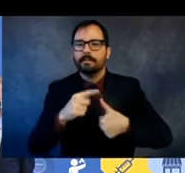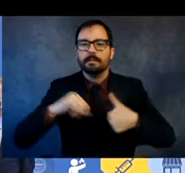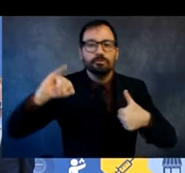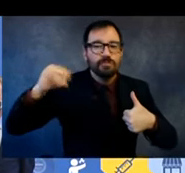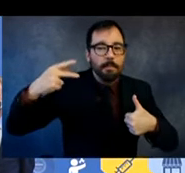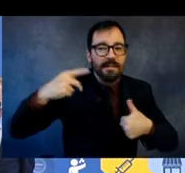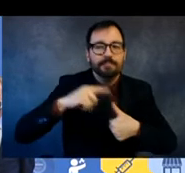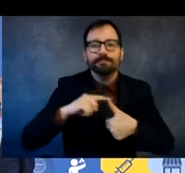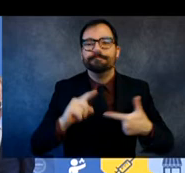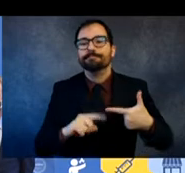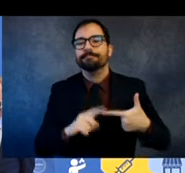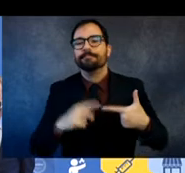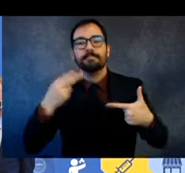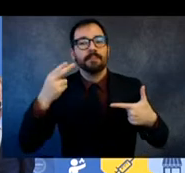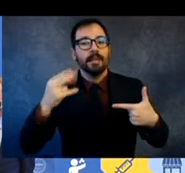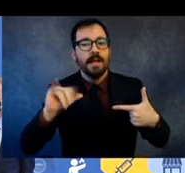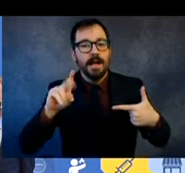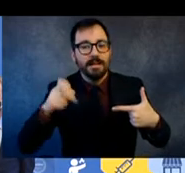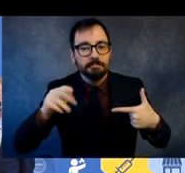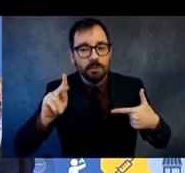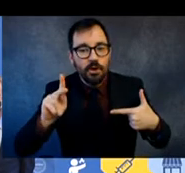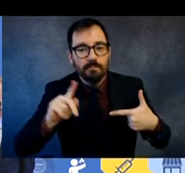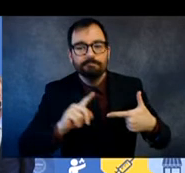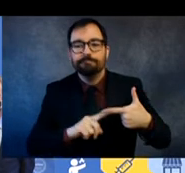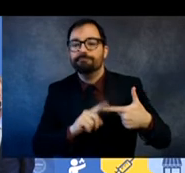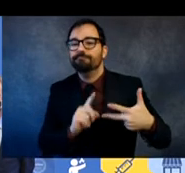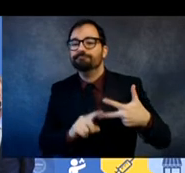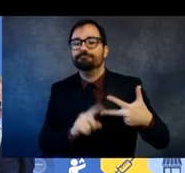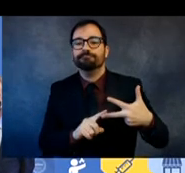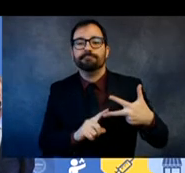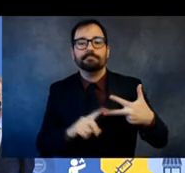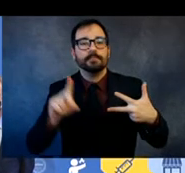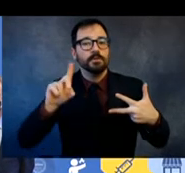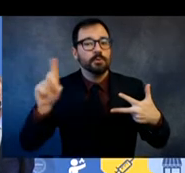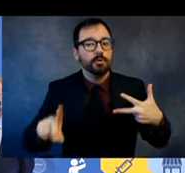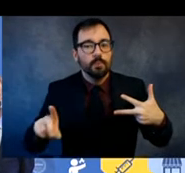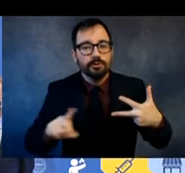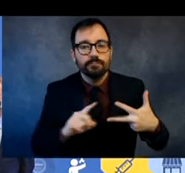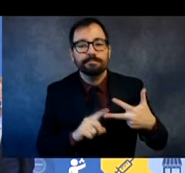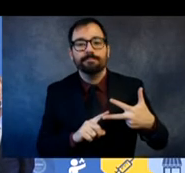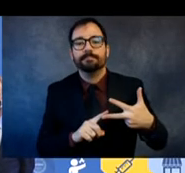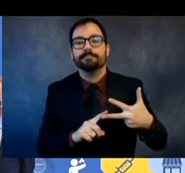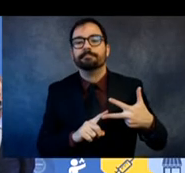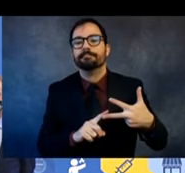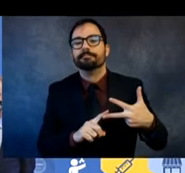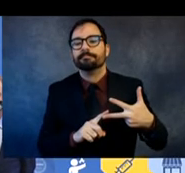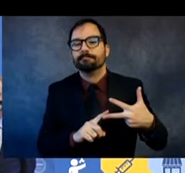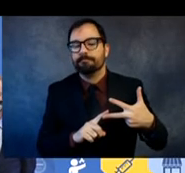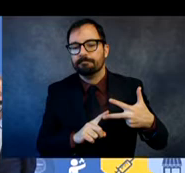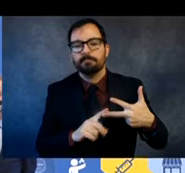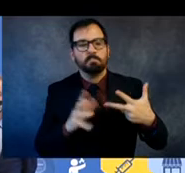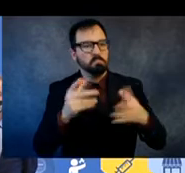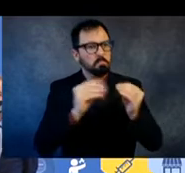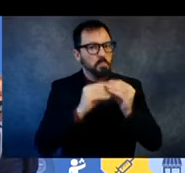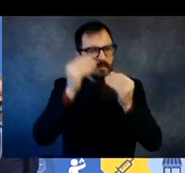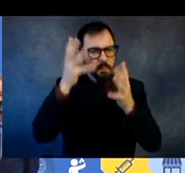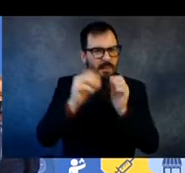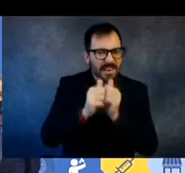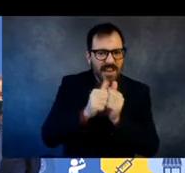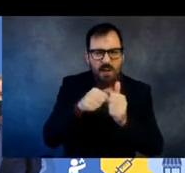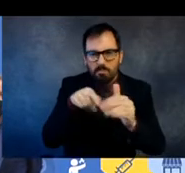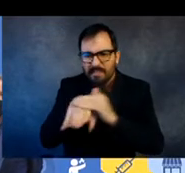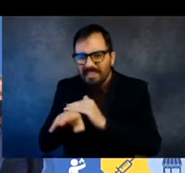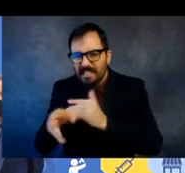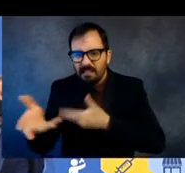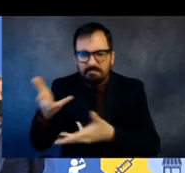the Boston Renaissance Charter School, in Dorchester at the Strand Theater and Prince Grand Lodge Hall. And for more information